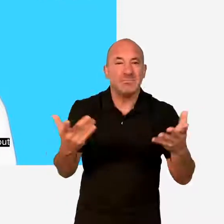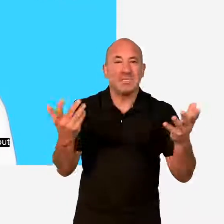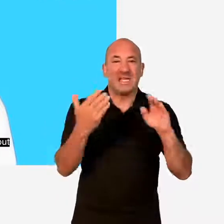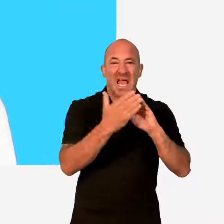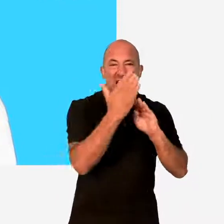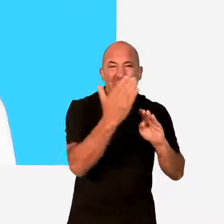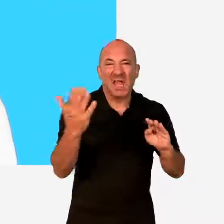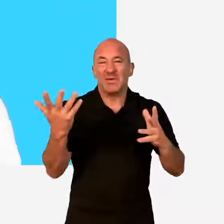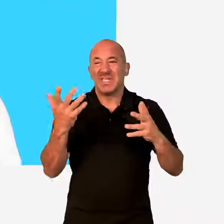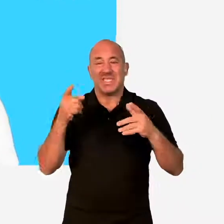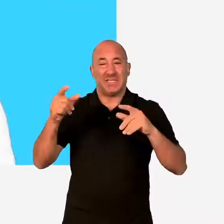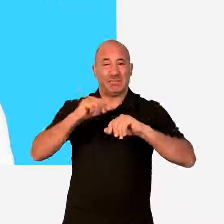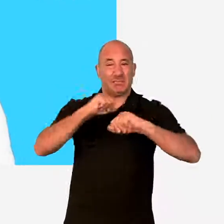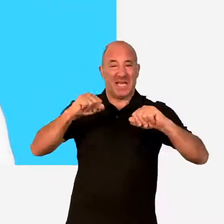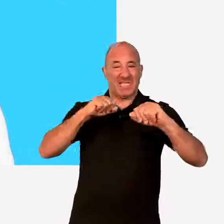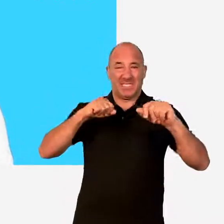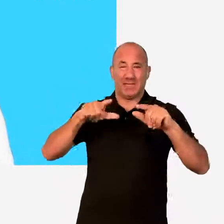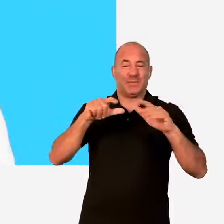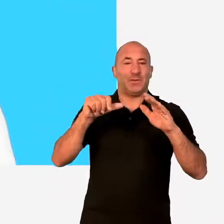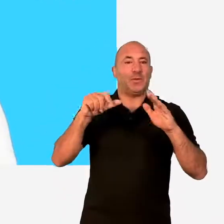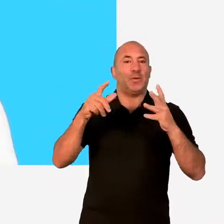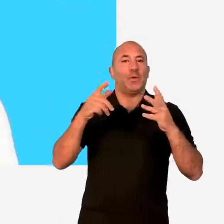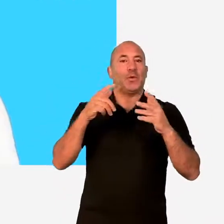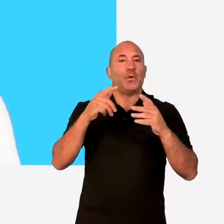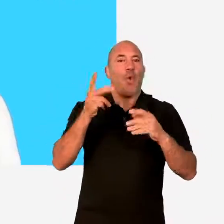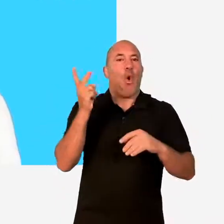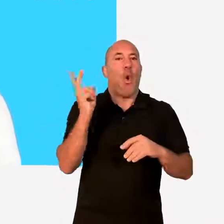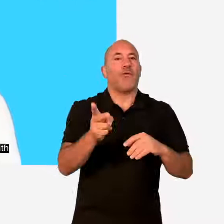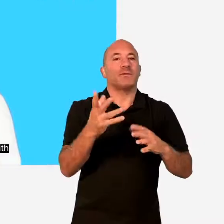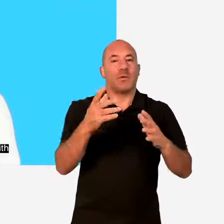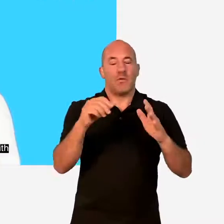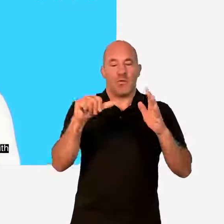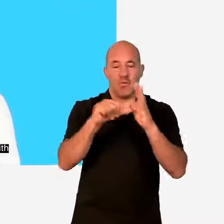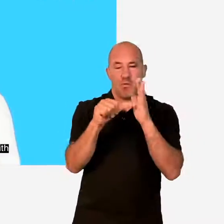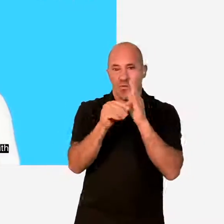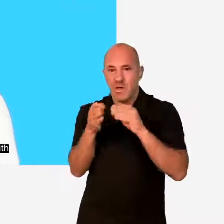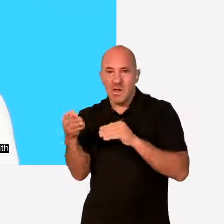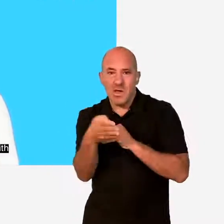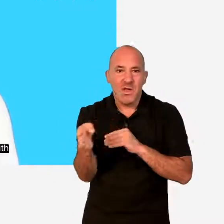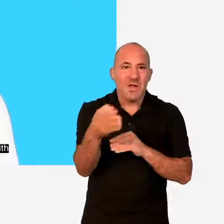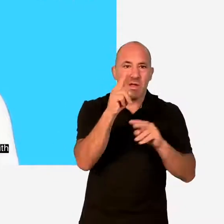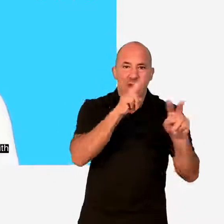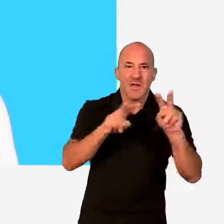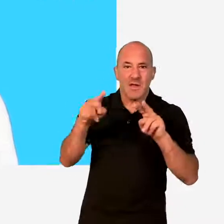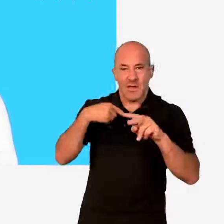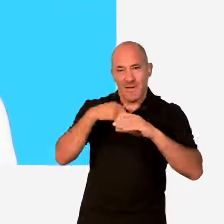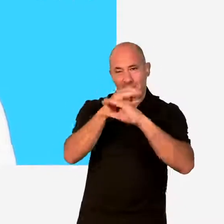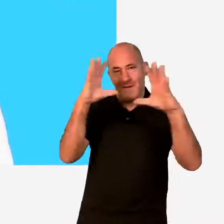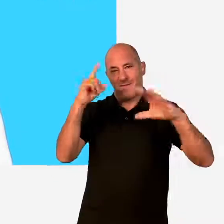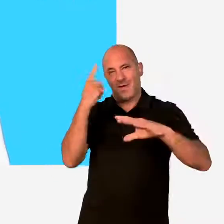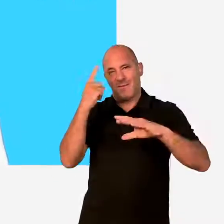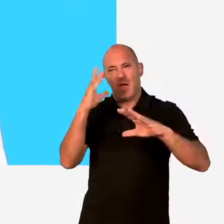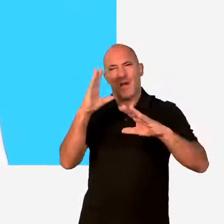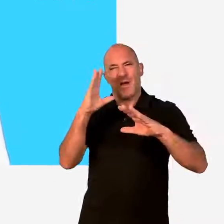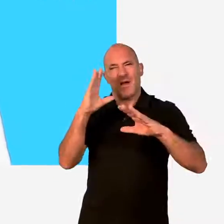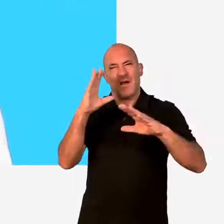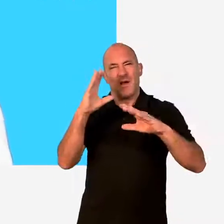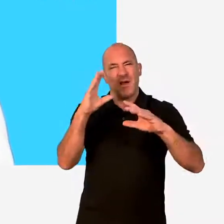and the gallery sort of as like spaces that are oftentimes really difficult to navigate with. That's what I think about